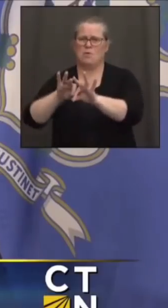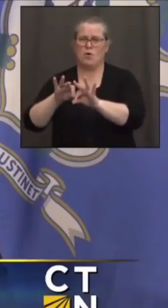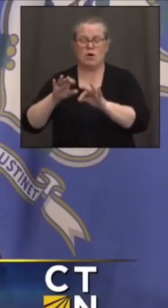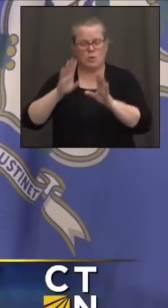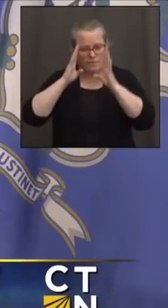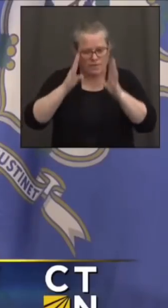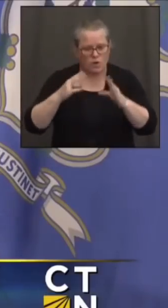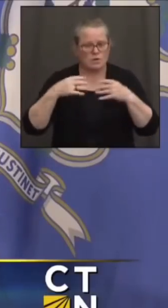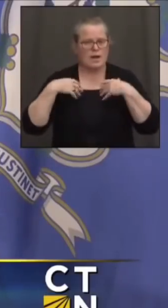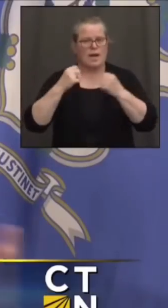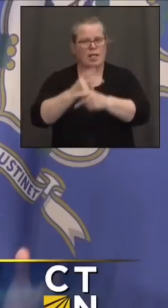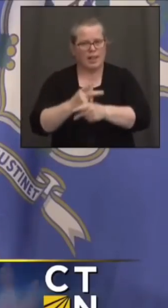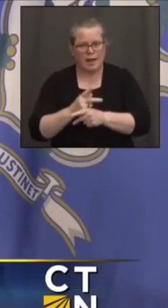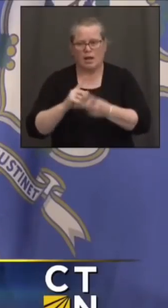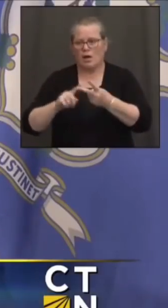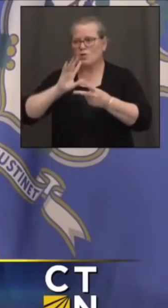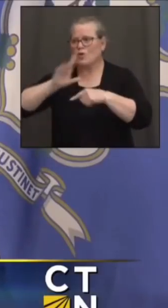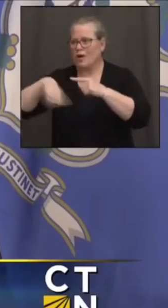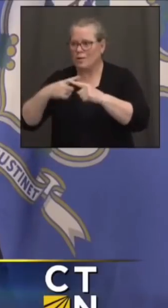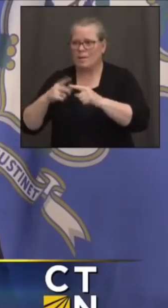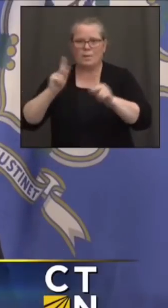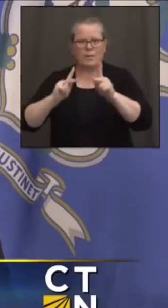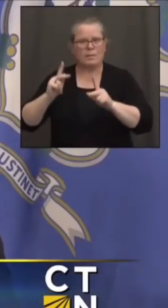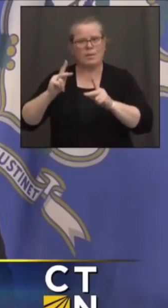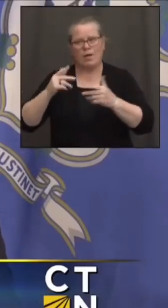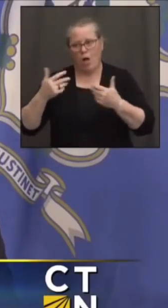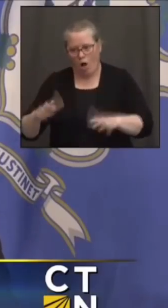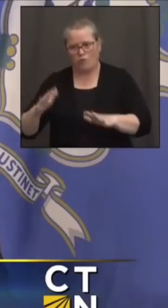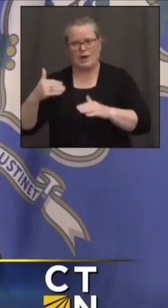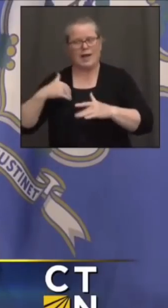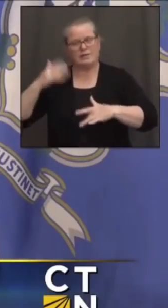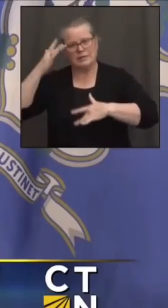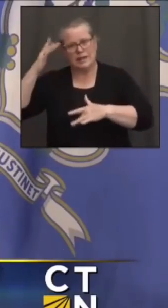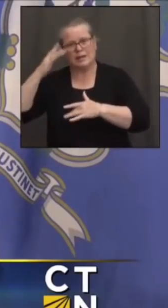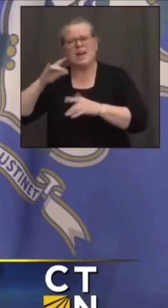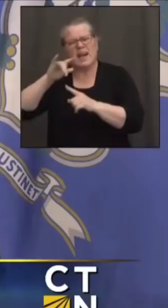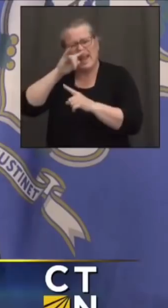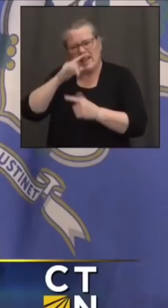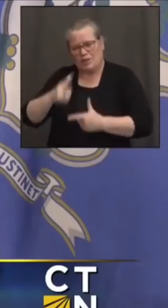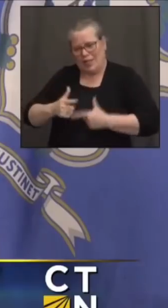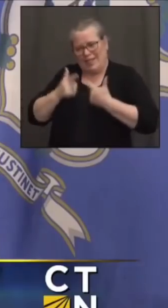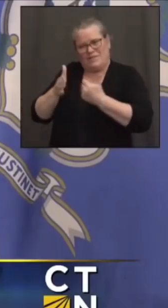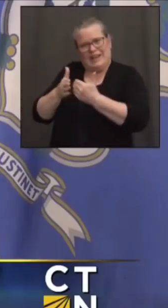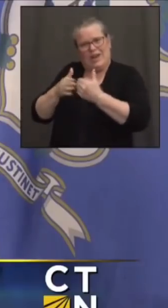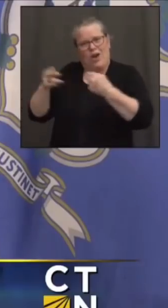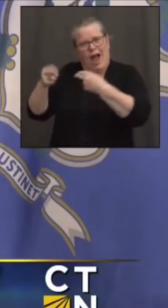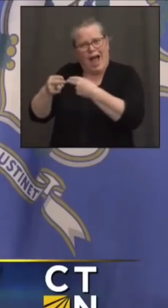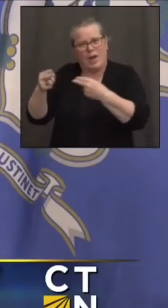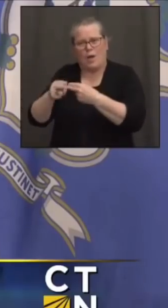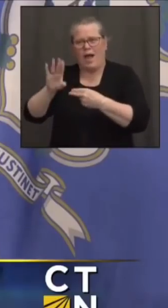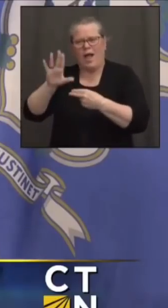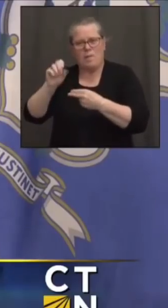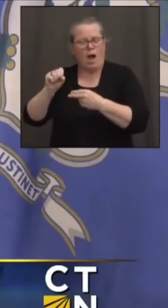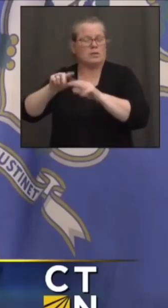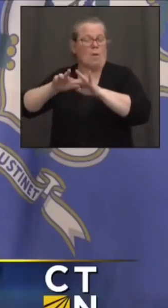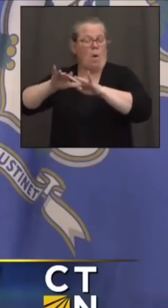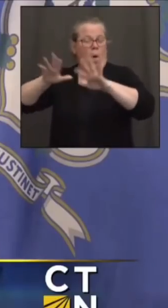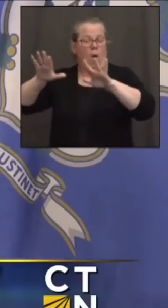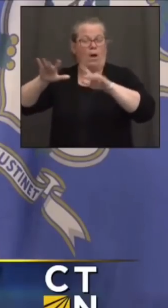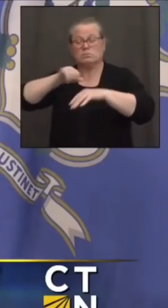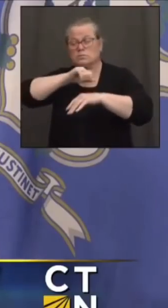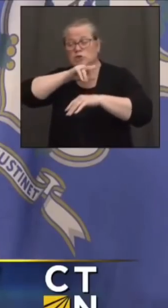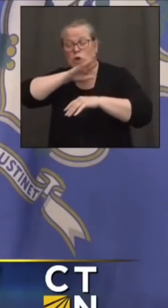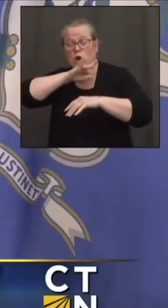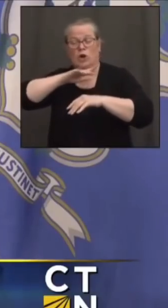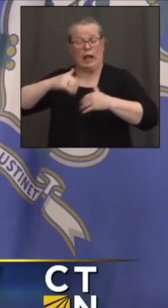We're talking about comorbidities. Those kids who live along highways where there are a lot of polluting buses and the such are much more likely to suffer